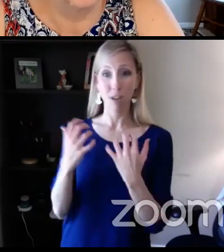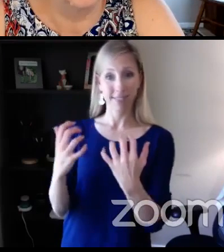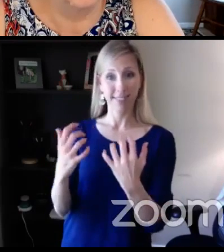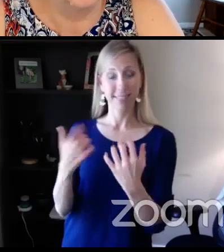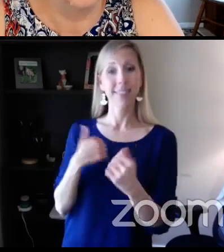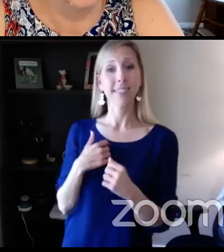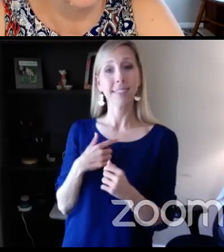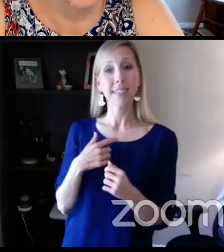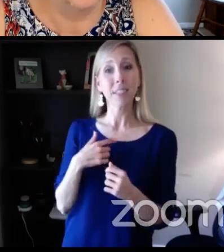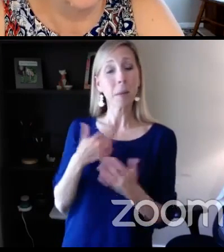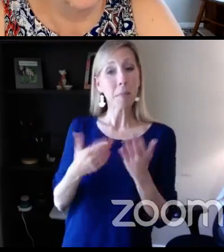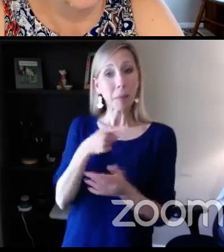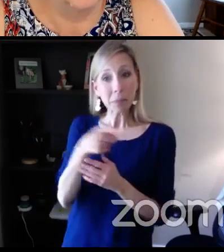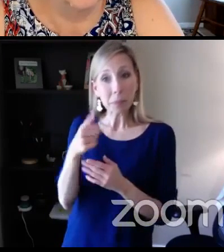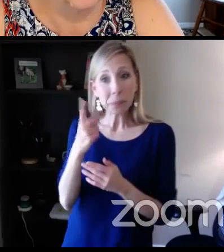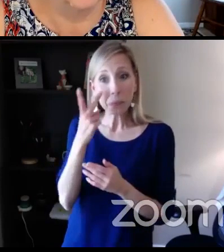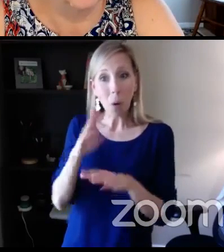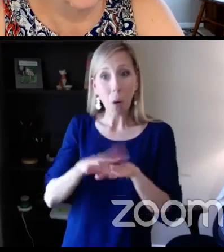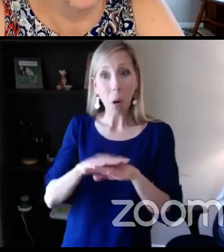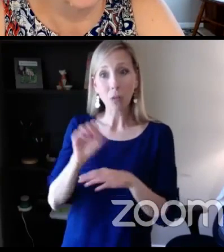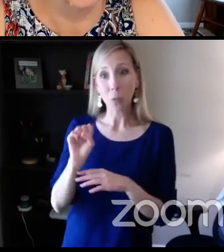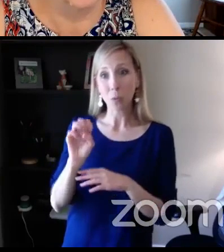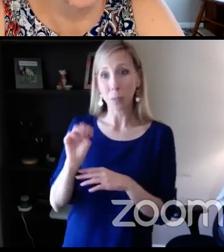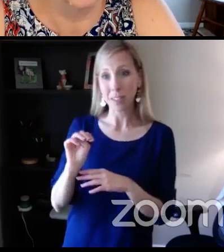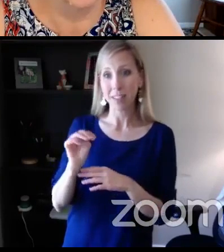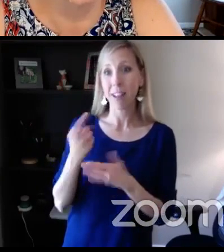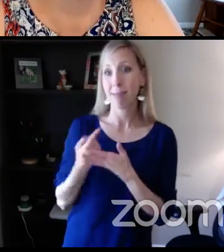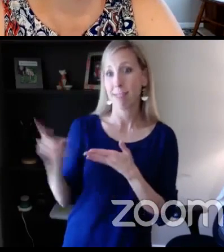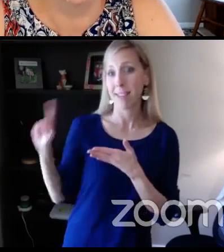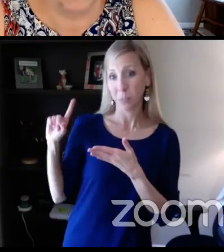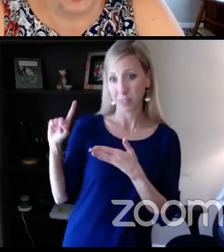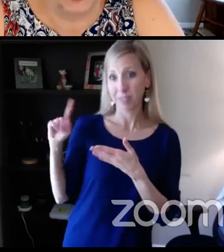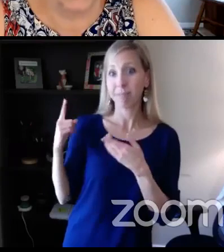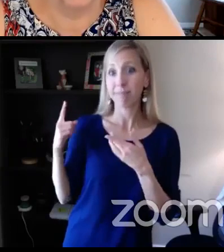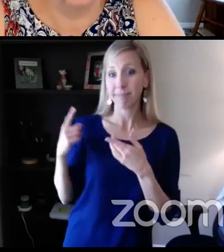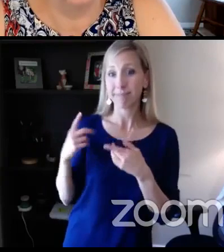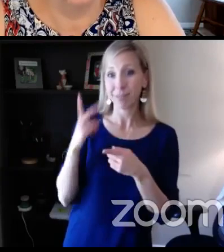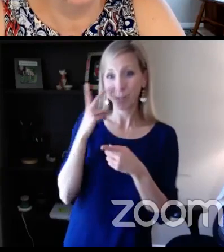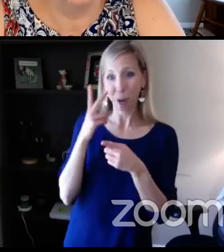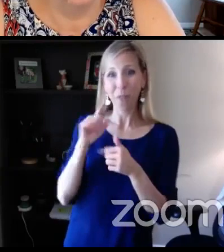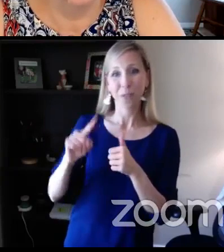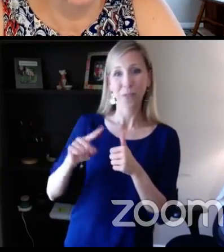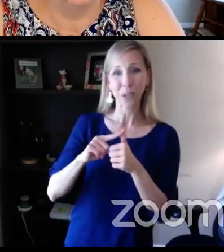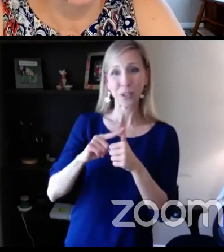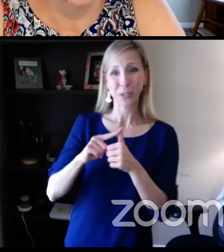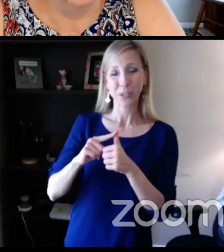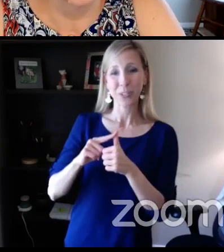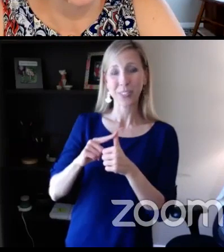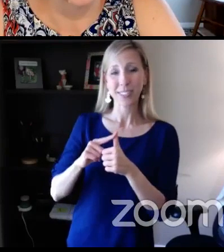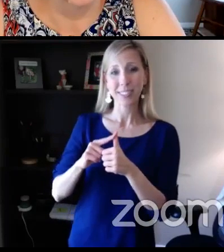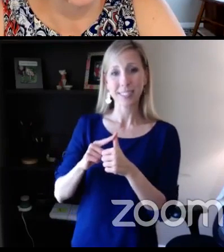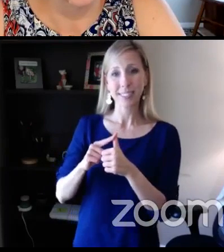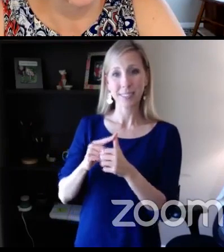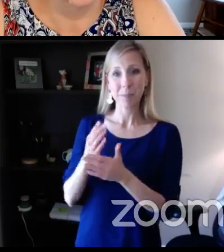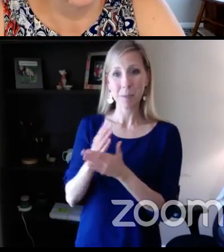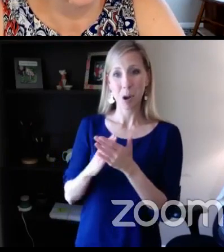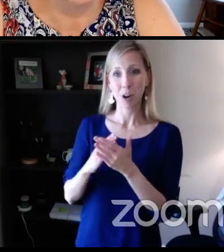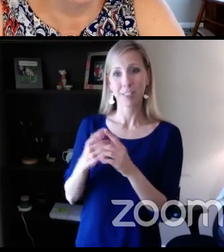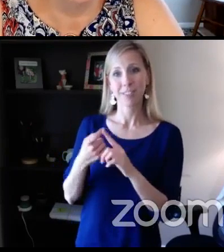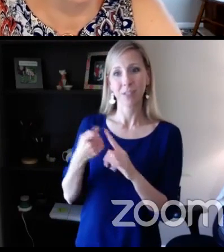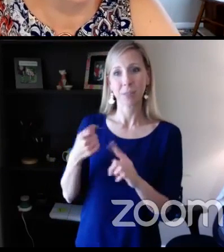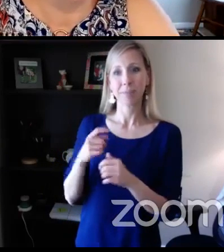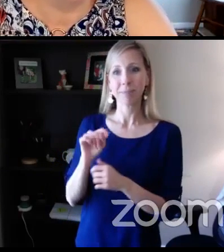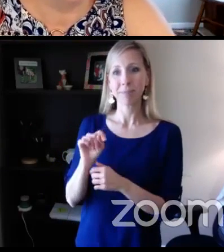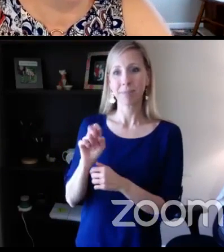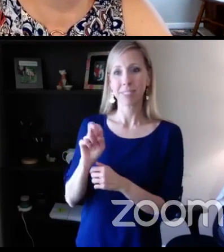you guys might have seen on our social media sites the first of that series that has been created by Terry Urban,